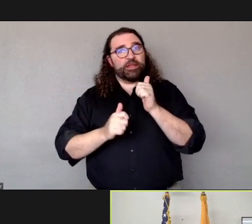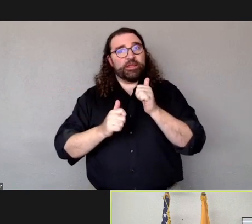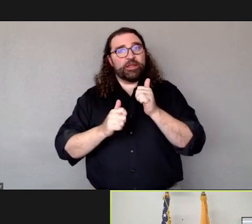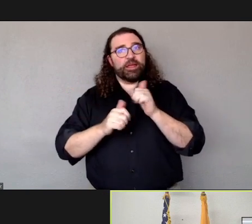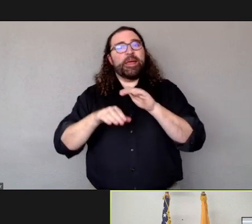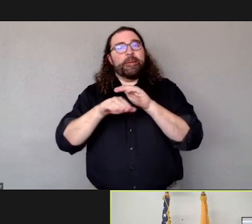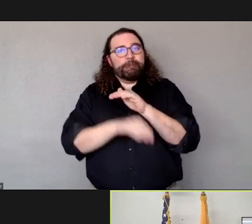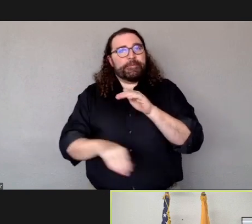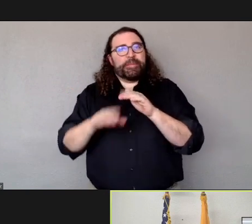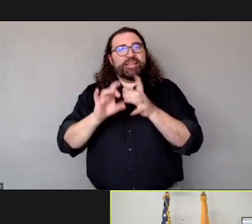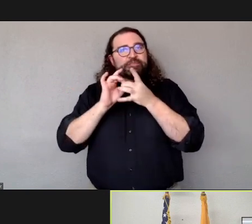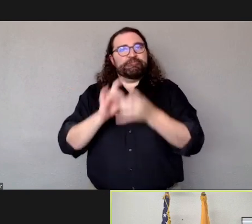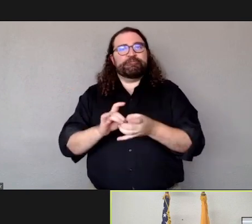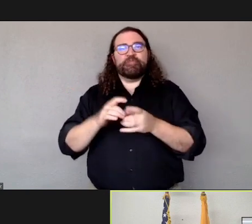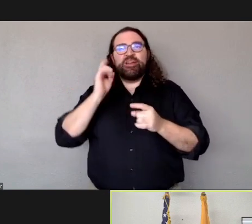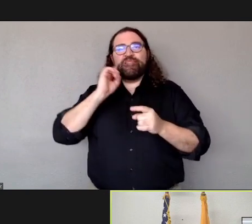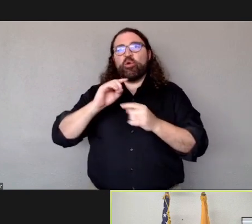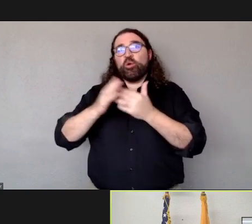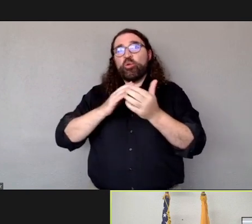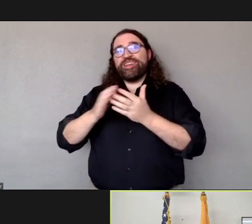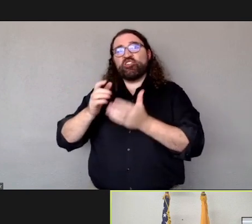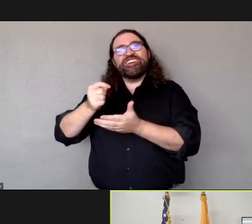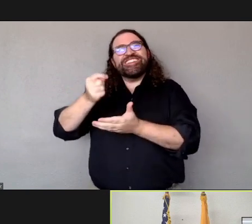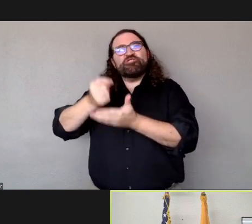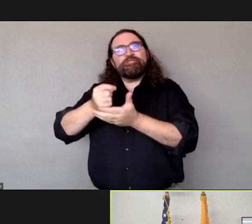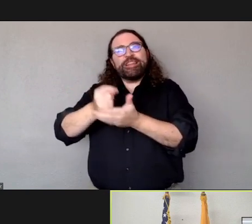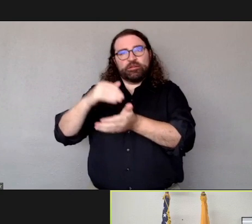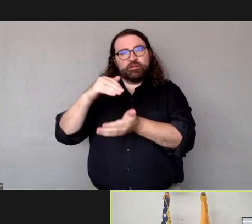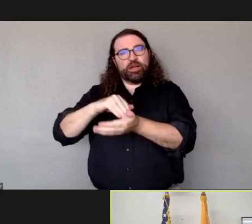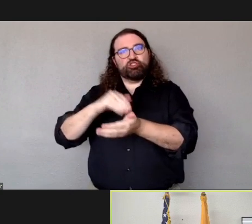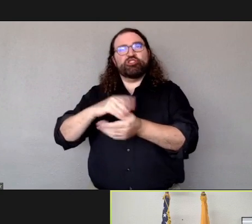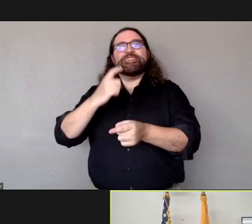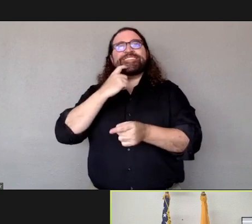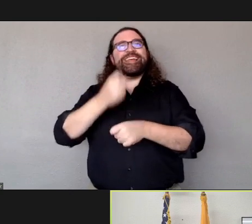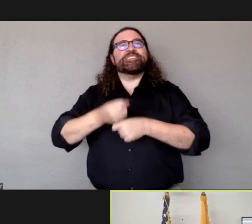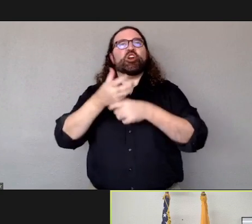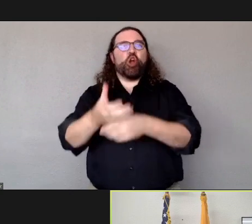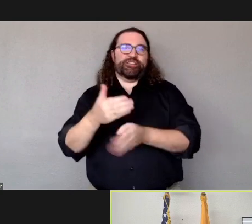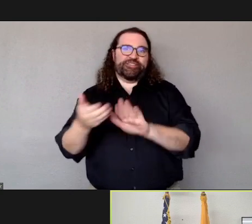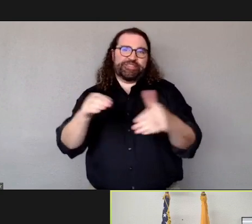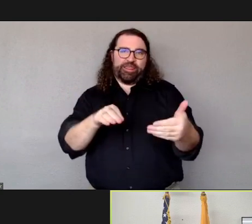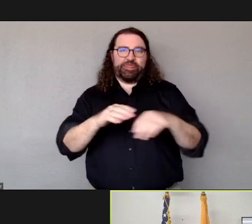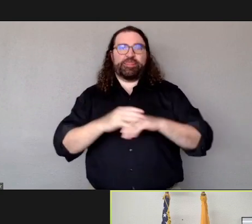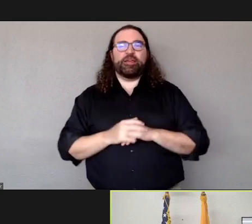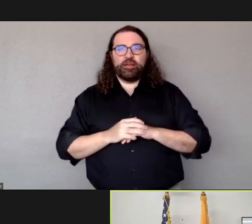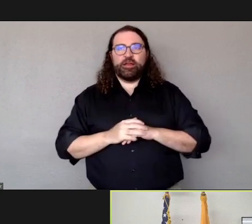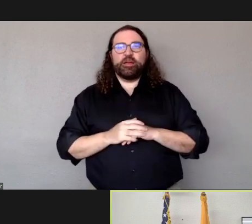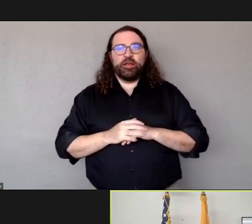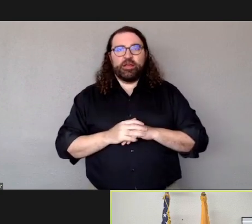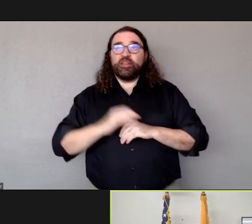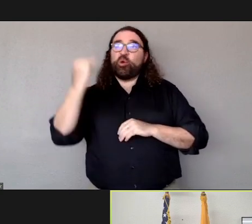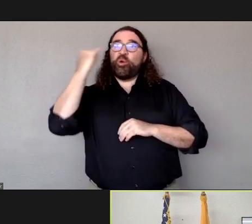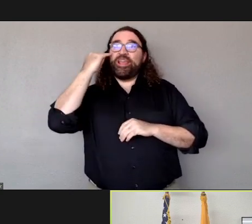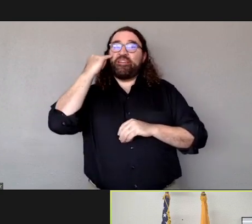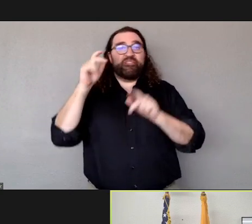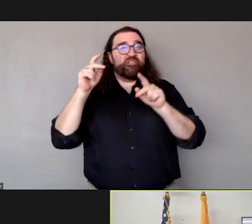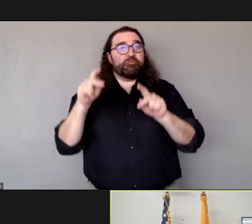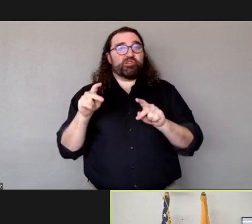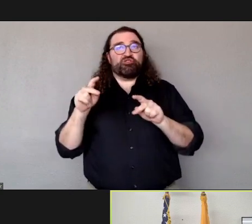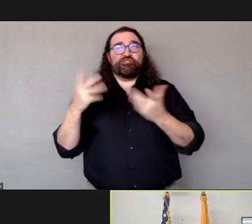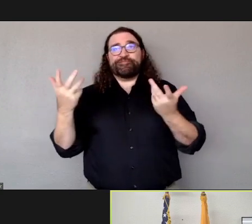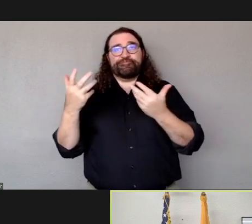what the treating physician says was the cause of death. So if someone comes into